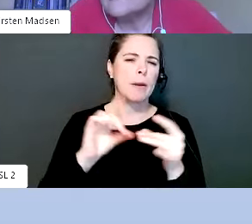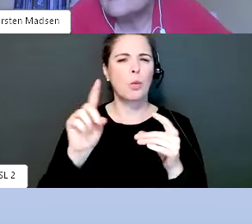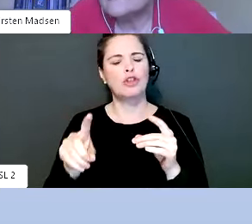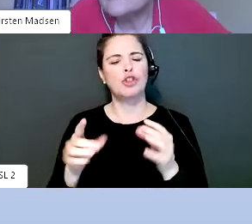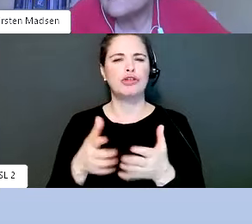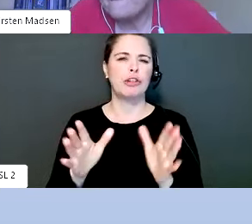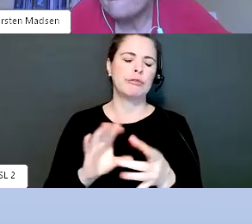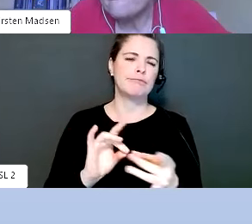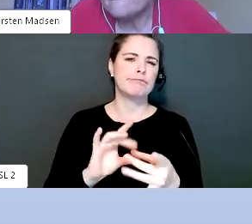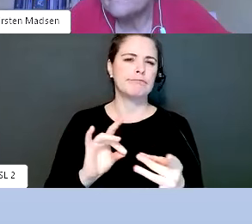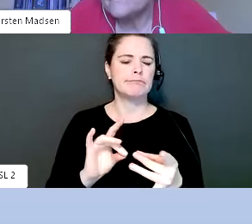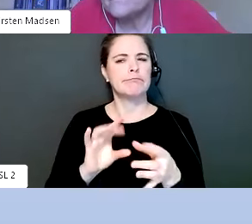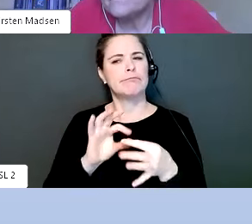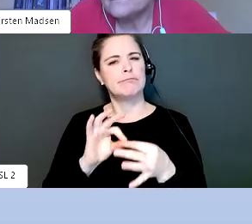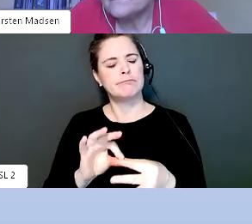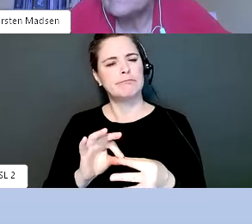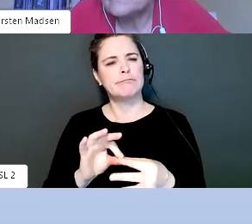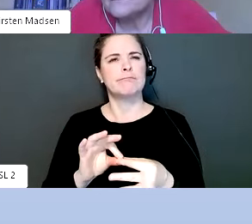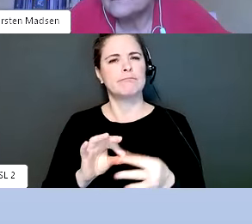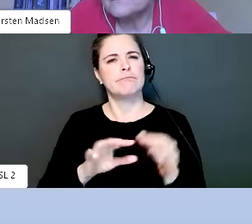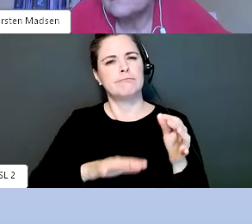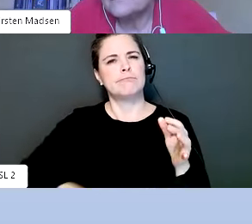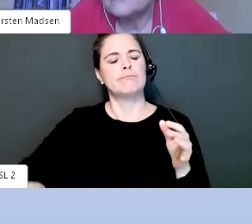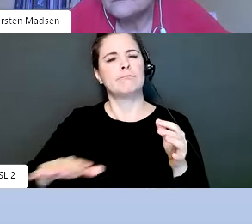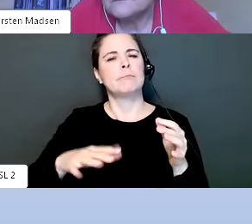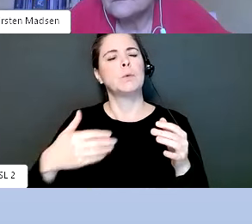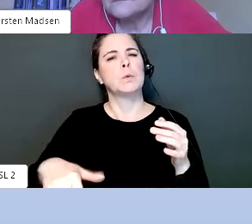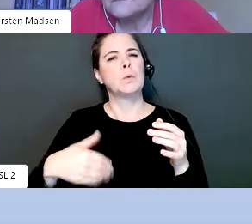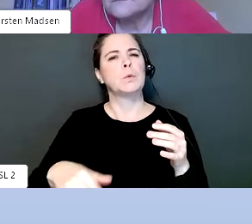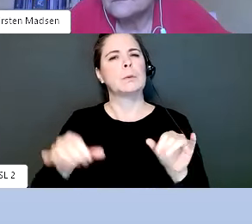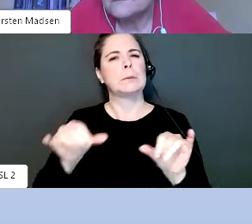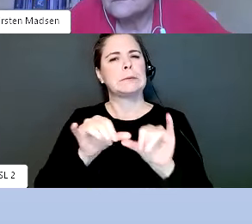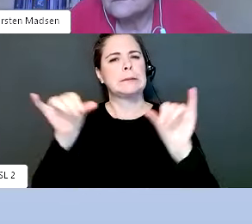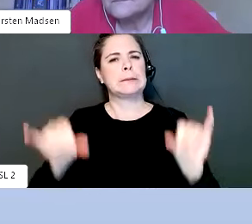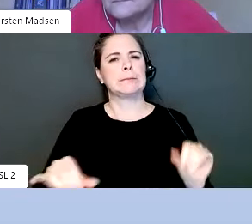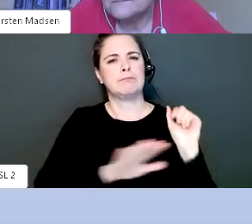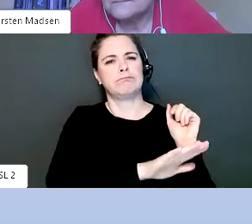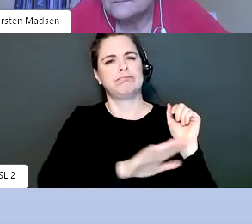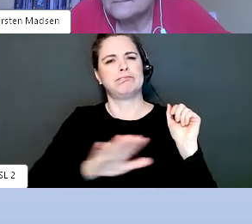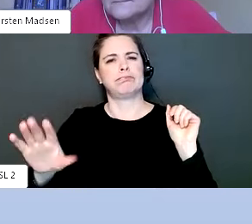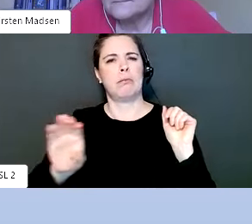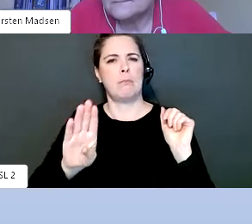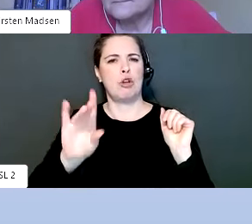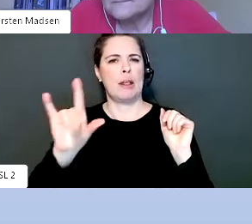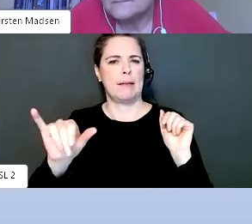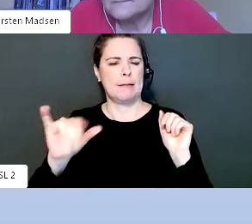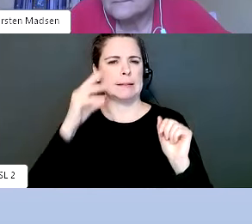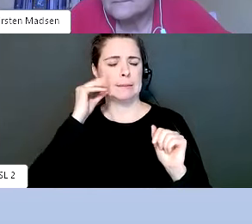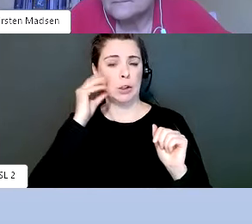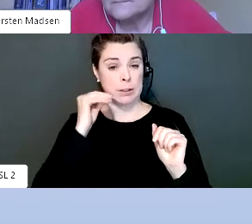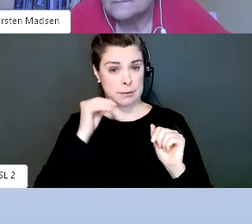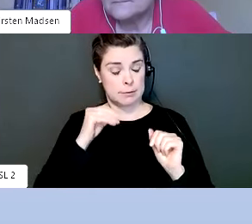the systemic bullying. And does this toolkit talk about systemic bullying, like within the